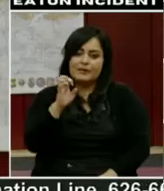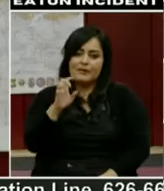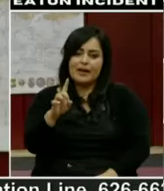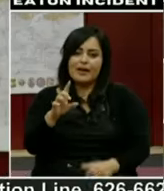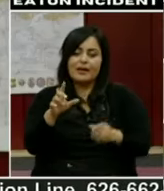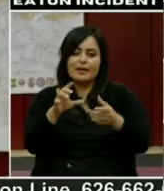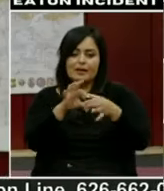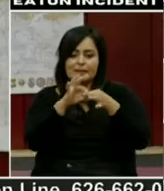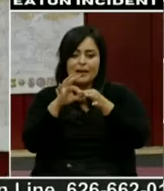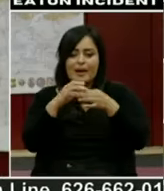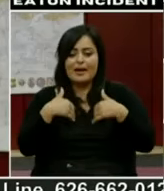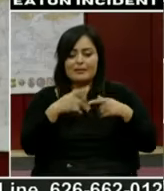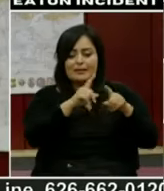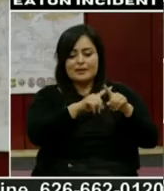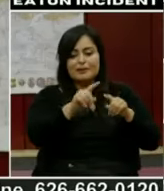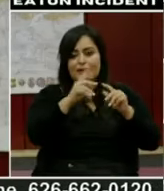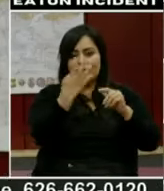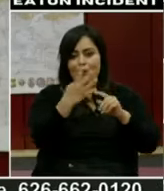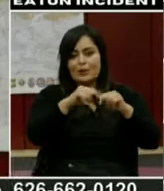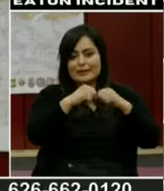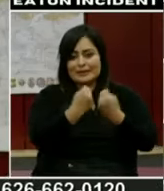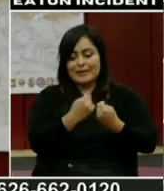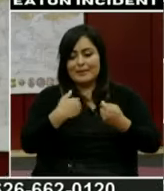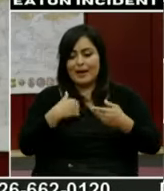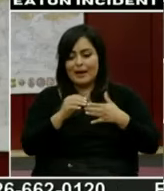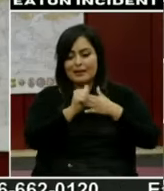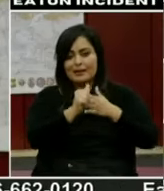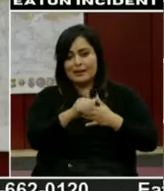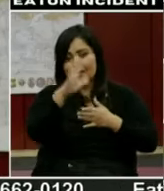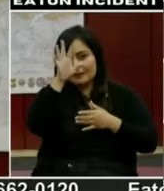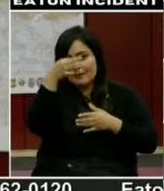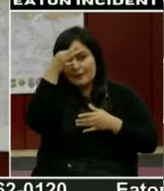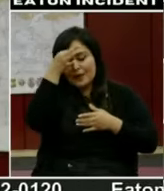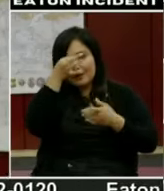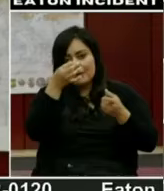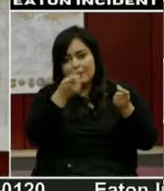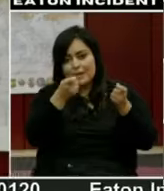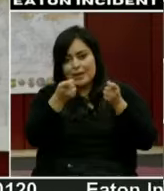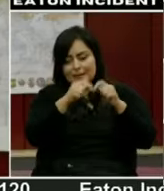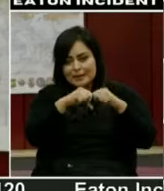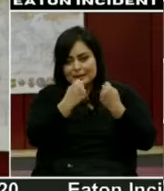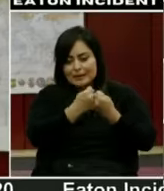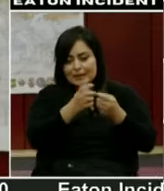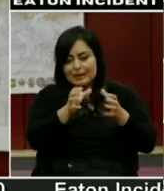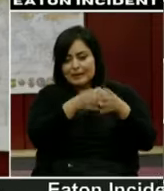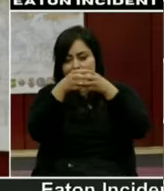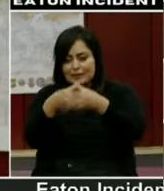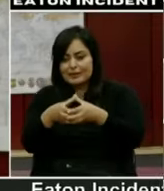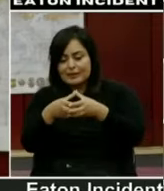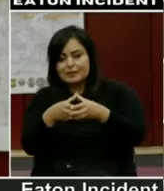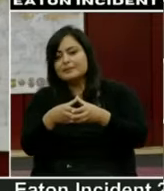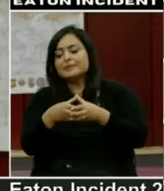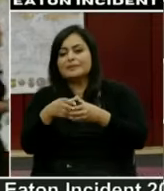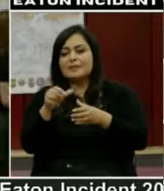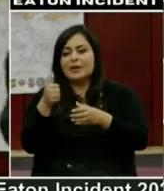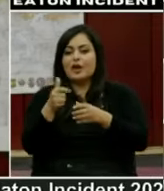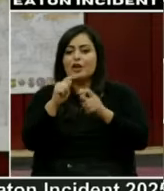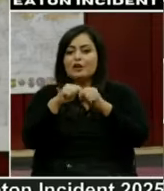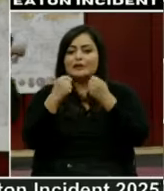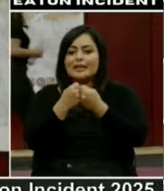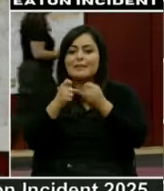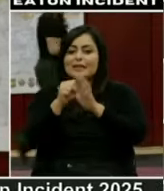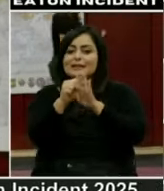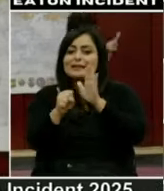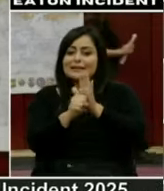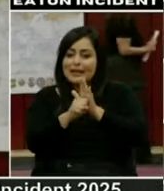incident management teams, myself leading a federal incident management team, Chief Bohal leading a state